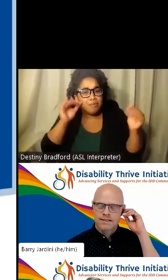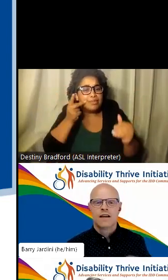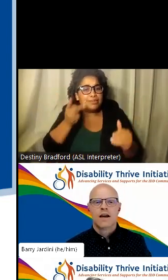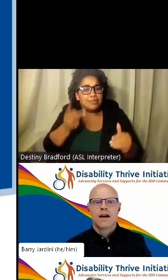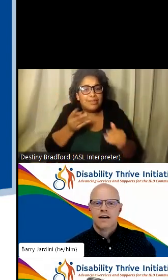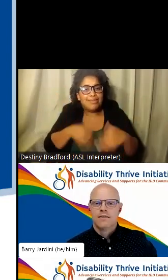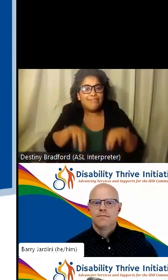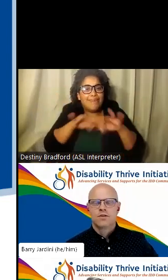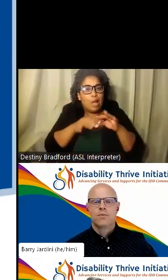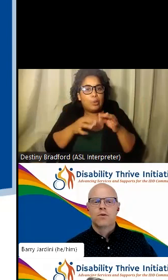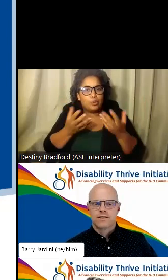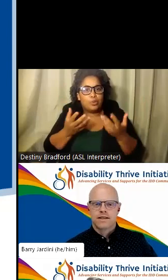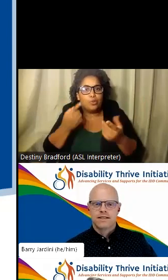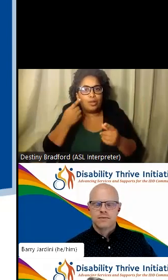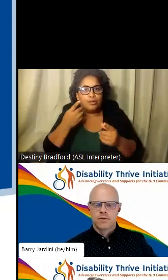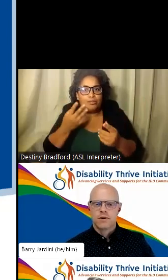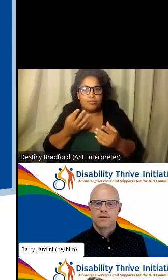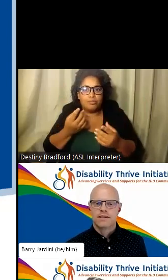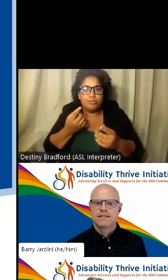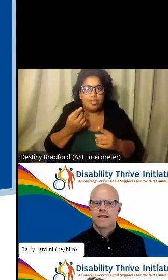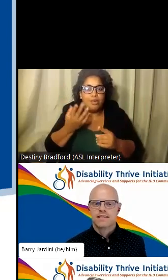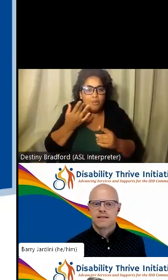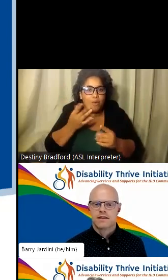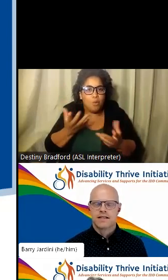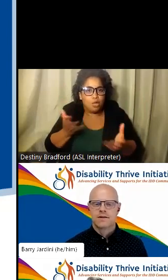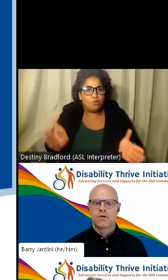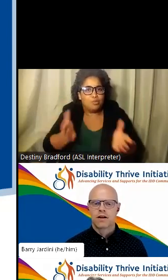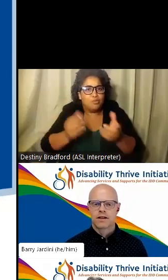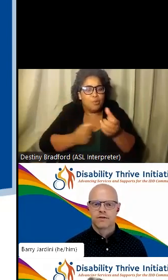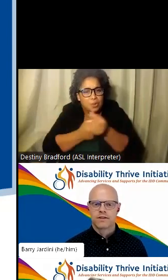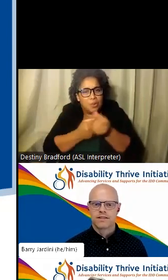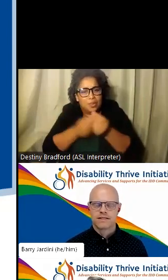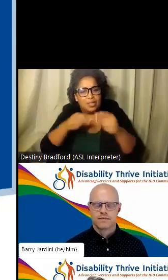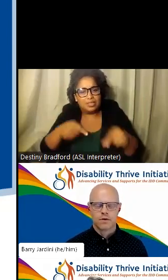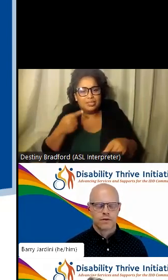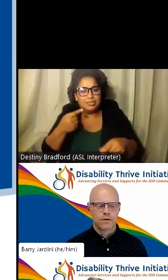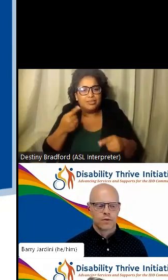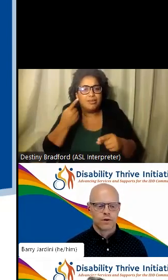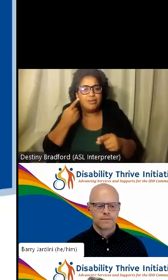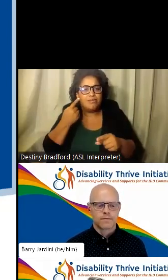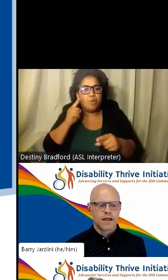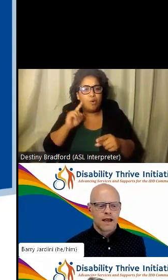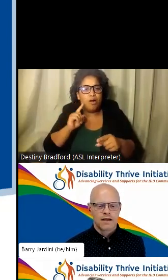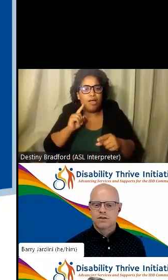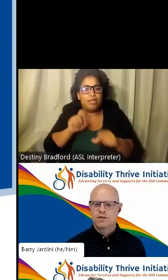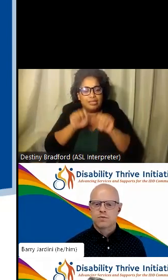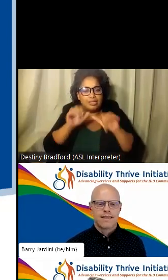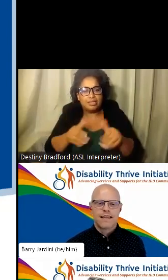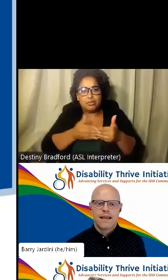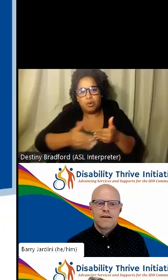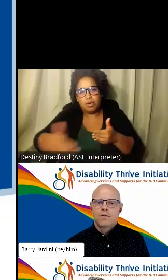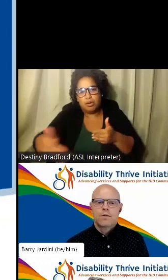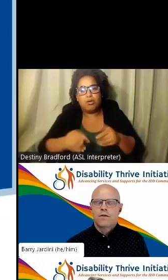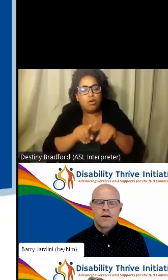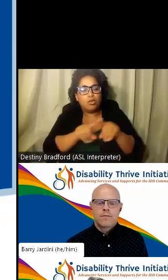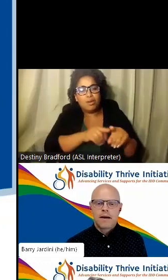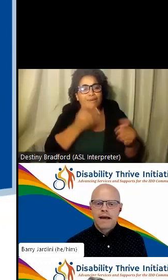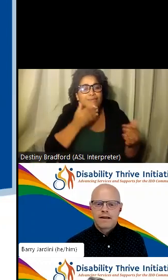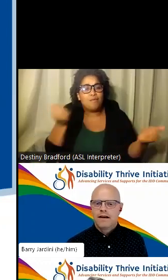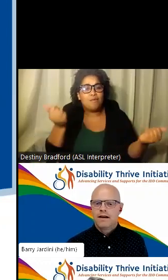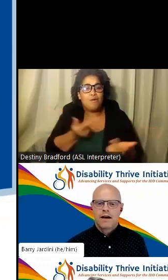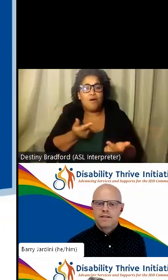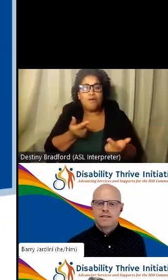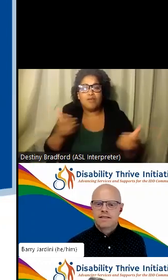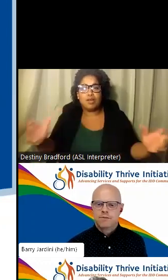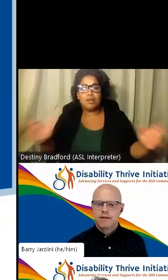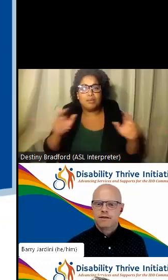why it's so important to us to promote this as a prerogative for the system going forward. I also just want to thank everyone for coming